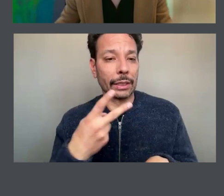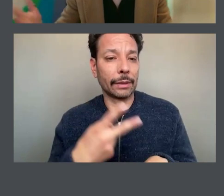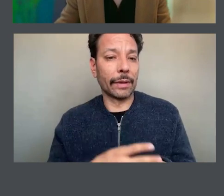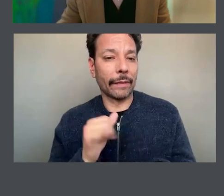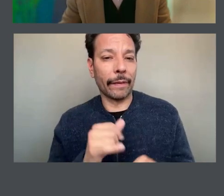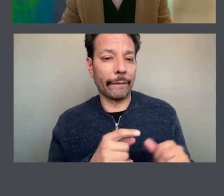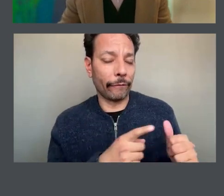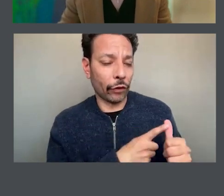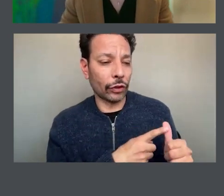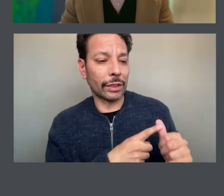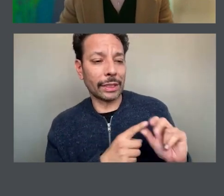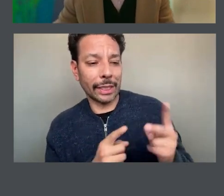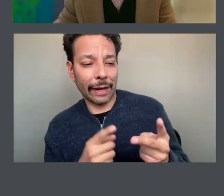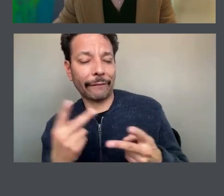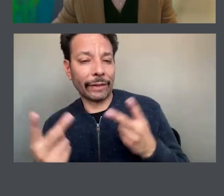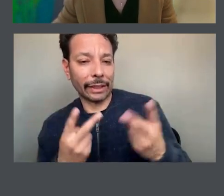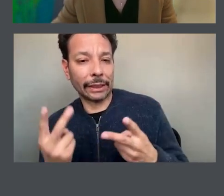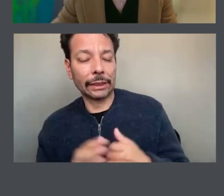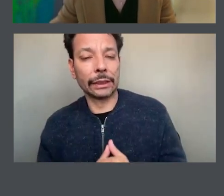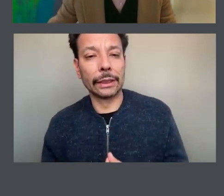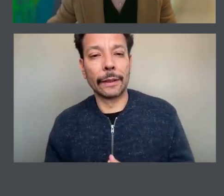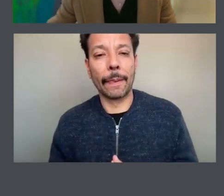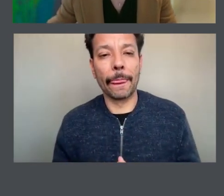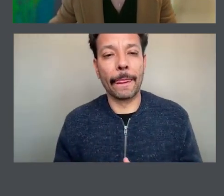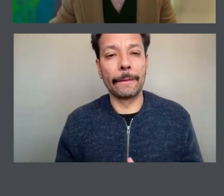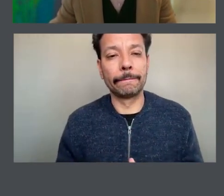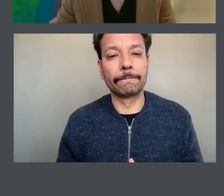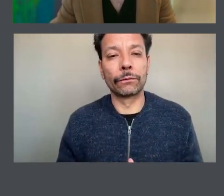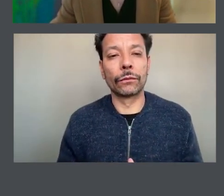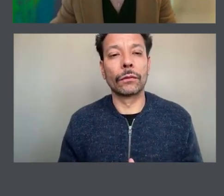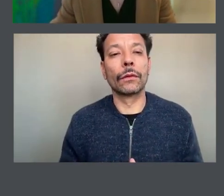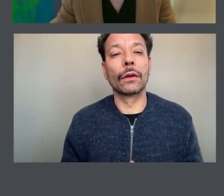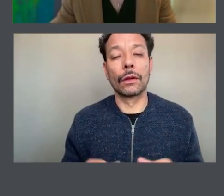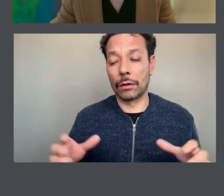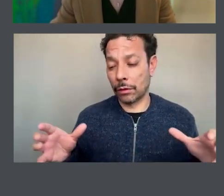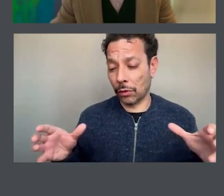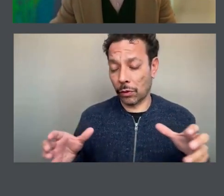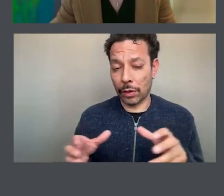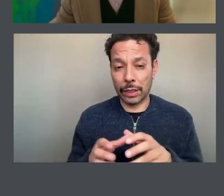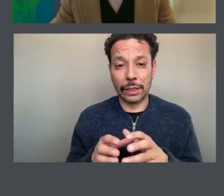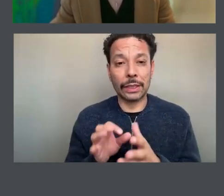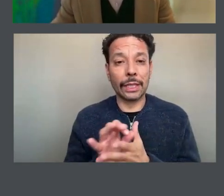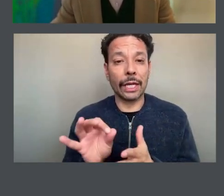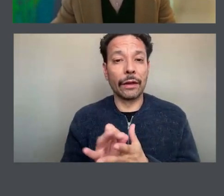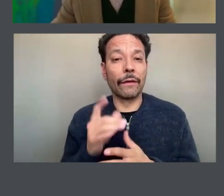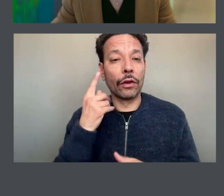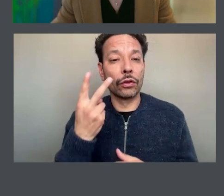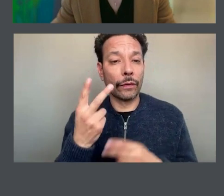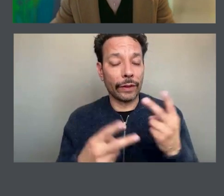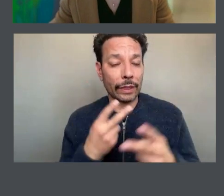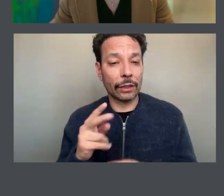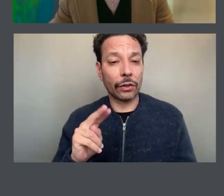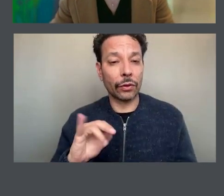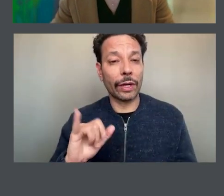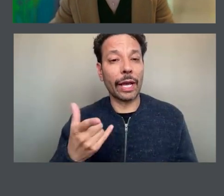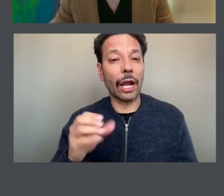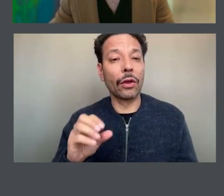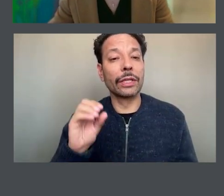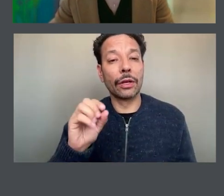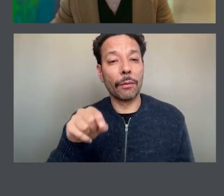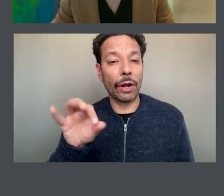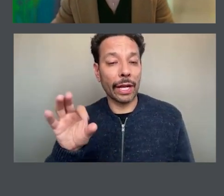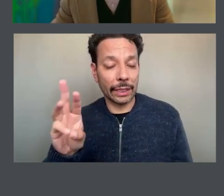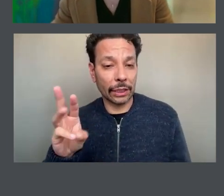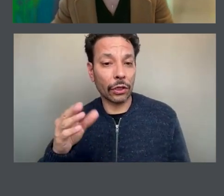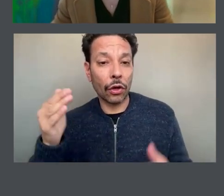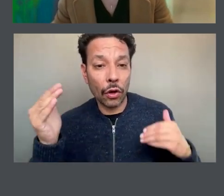or over the first visit and the second visit. So the correlation of scaled scores over the 2 visits for the Unihilo was 0.96,